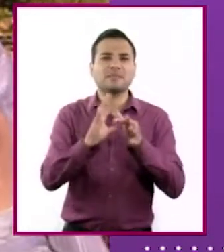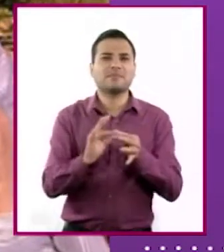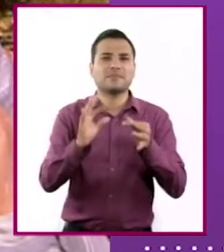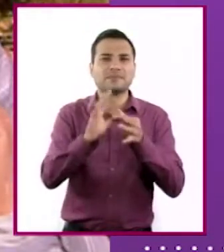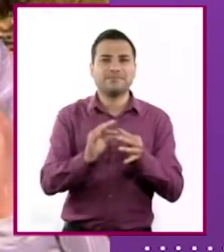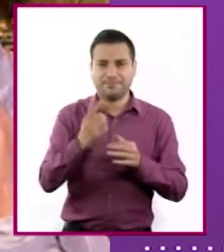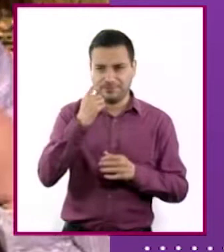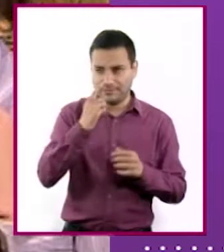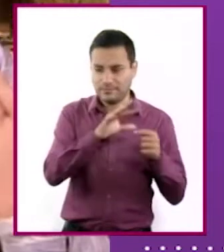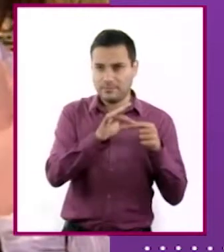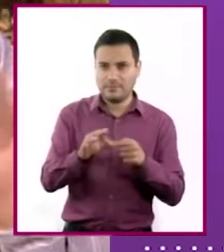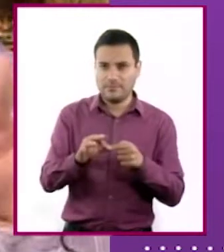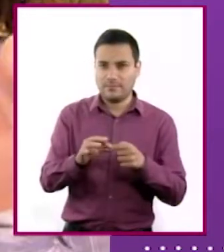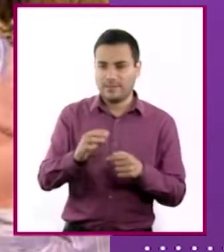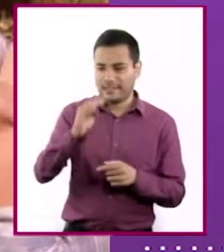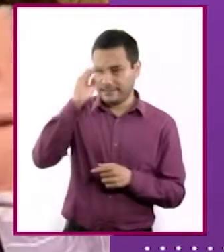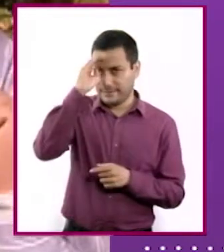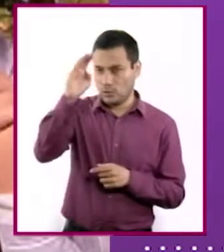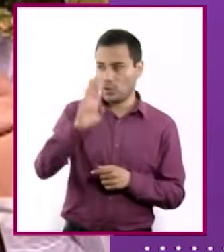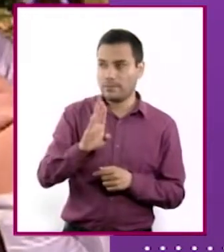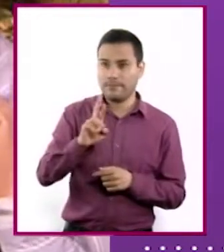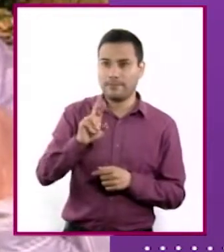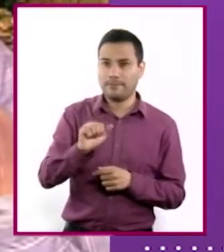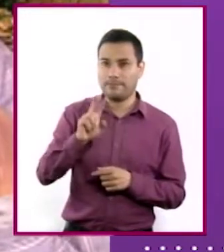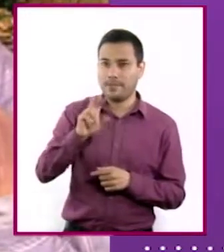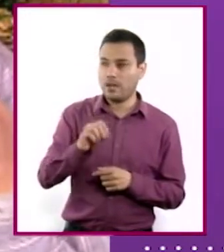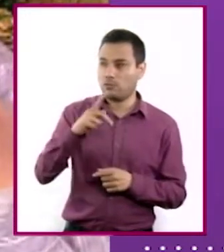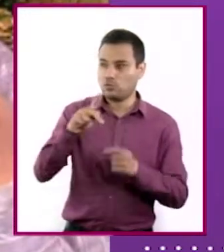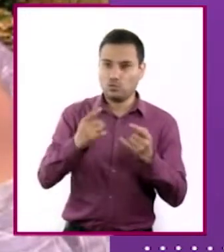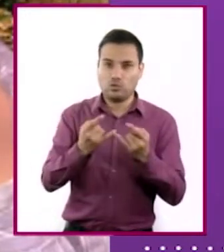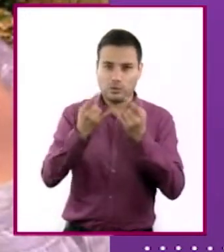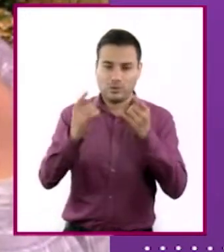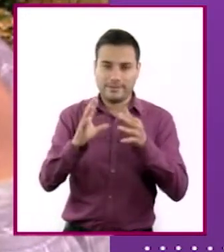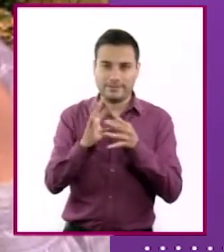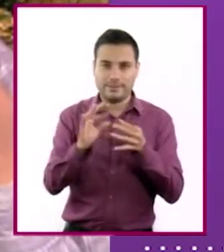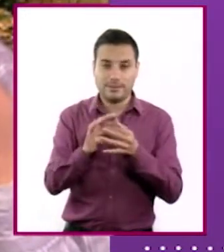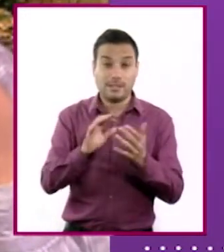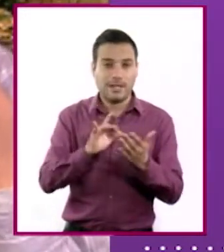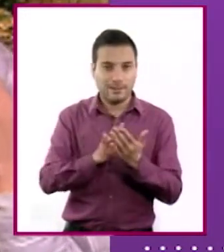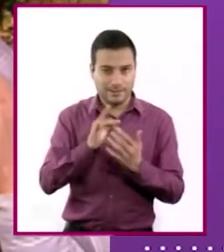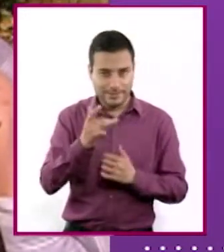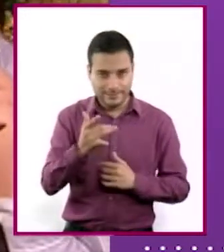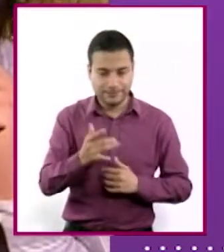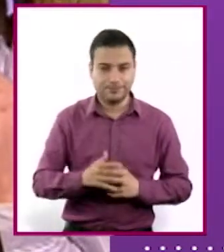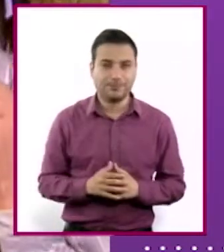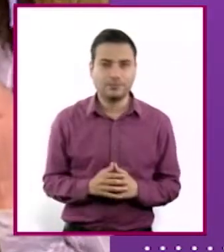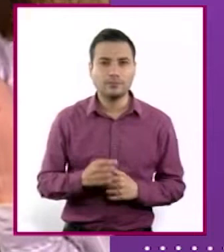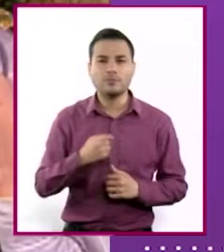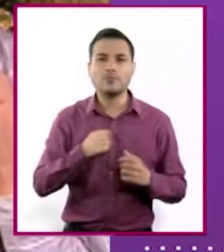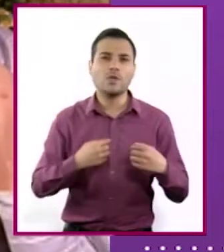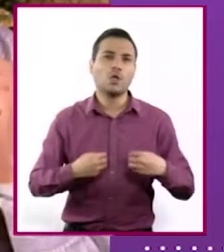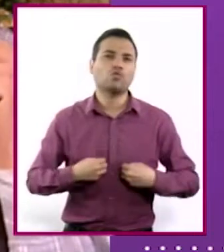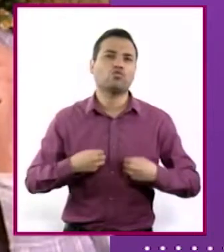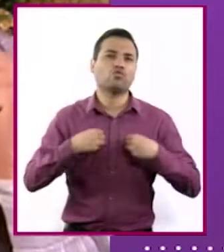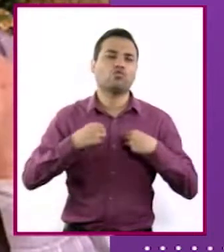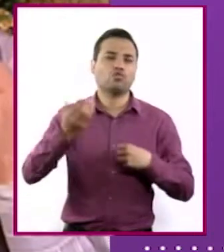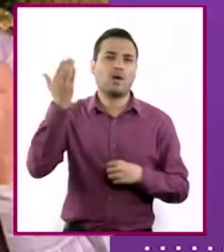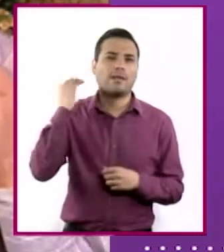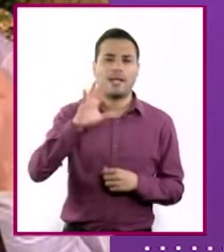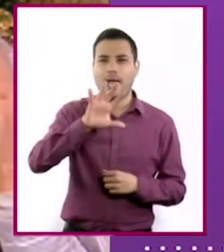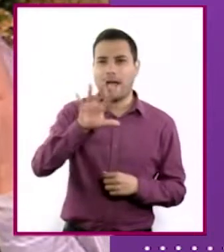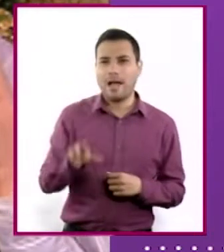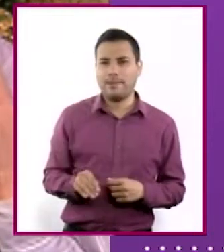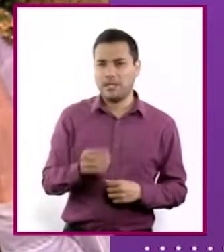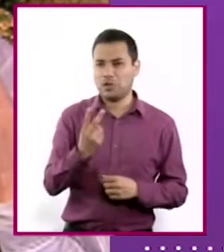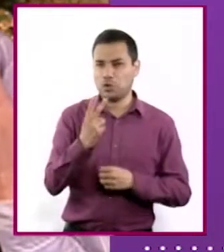Bravo. He will tell us his story. Thank you, Jimena. I lived in Africa for 2 years and